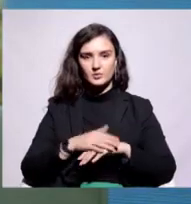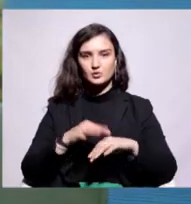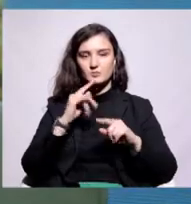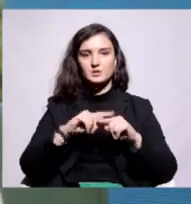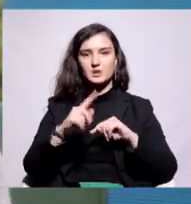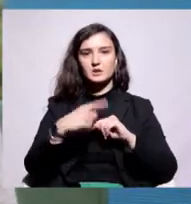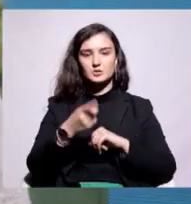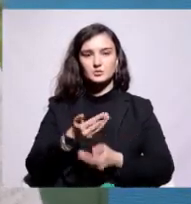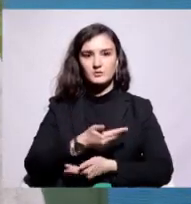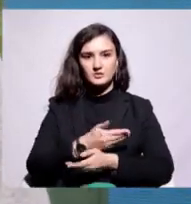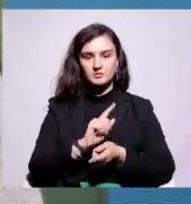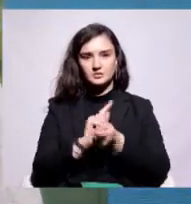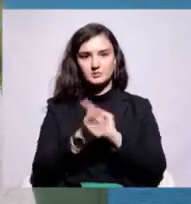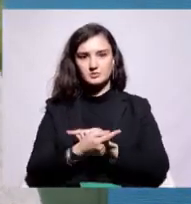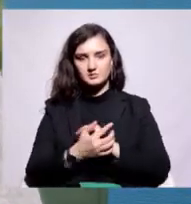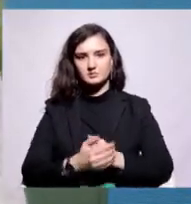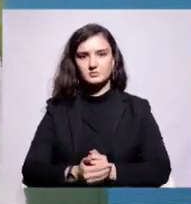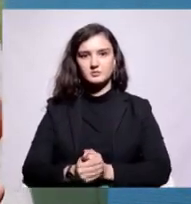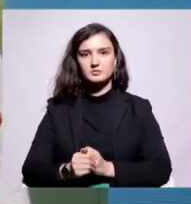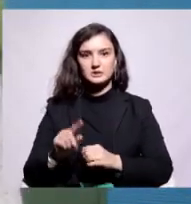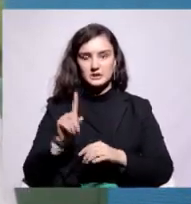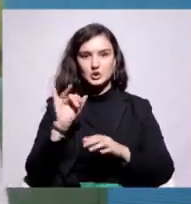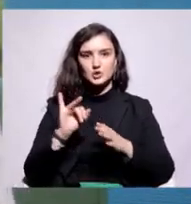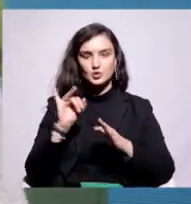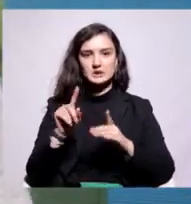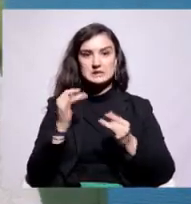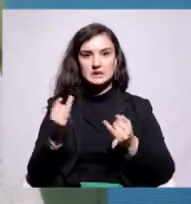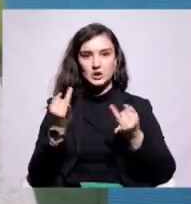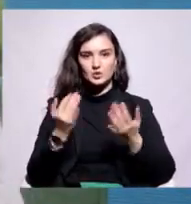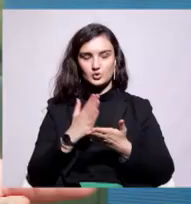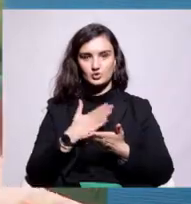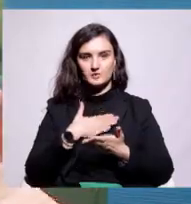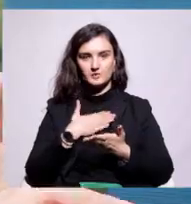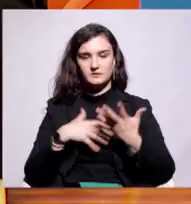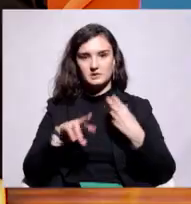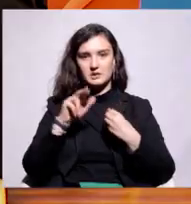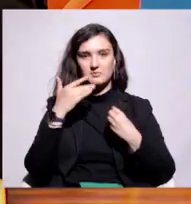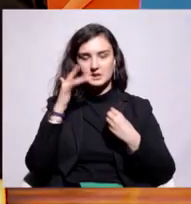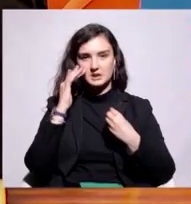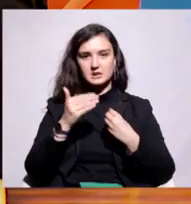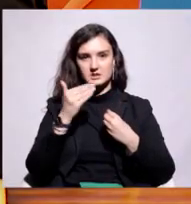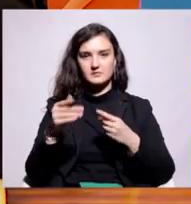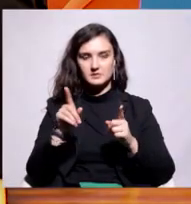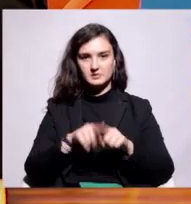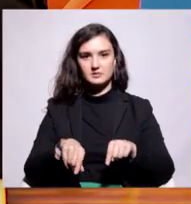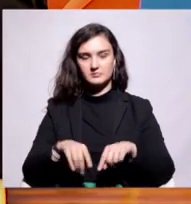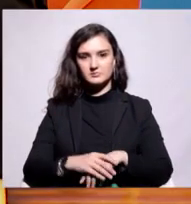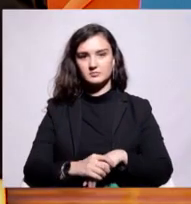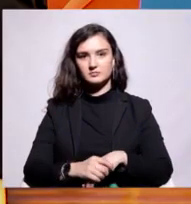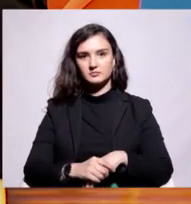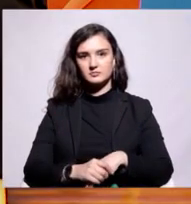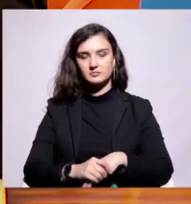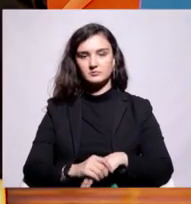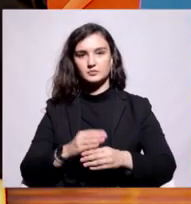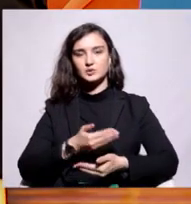post-revolution life is really what makes the story interesting for us and for Americans to this day as well.